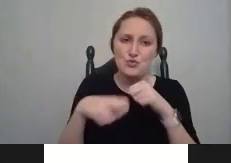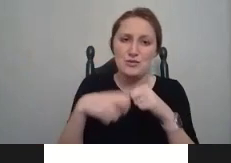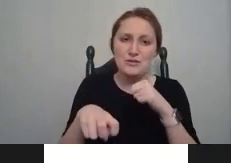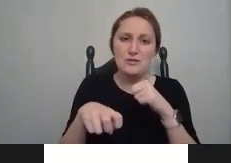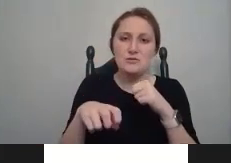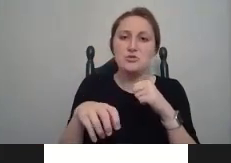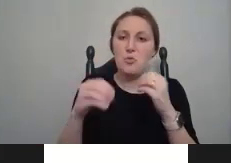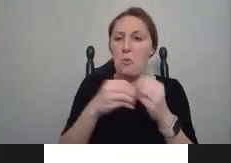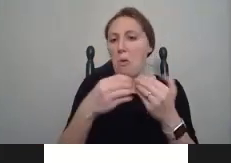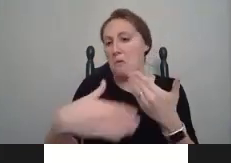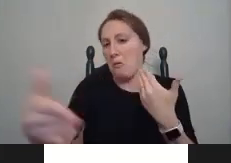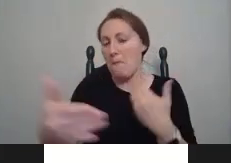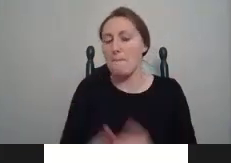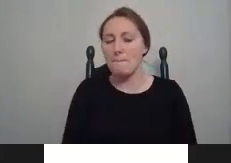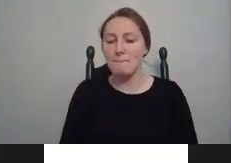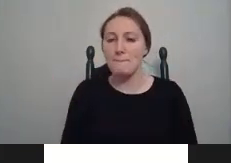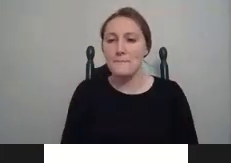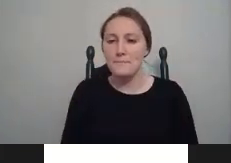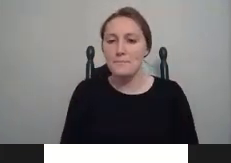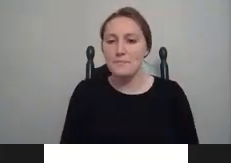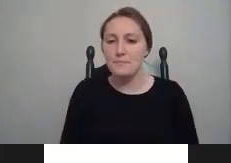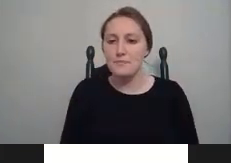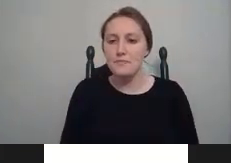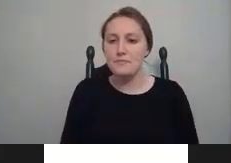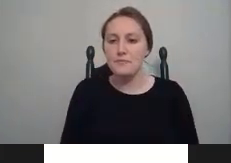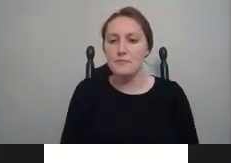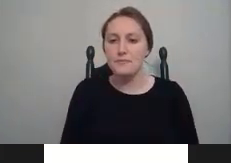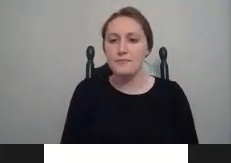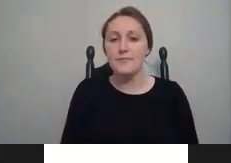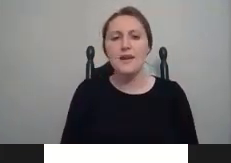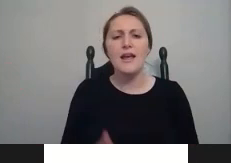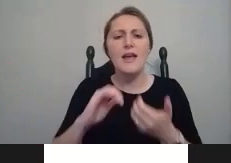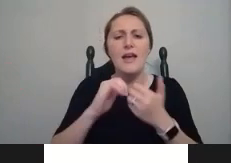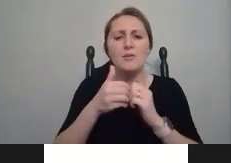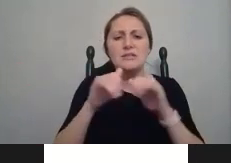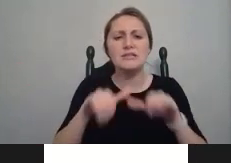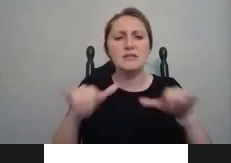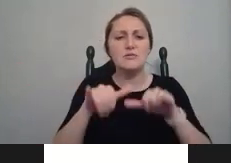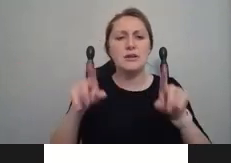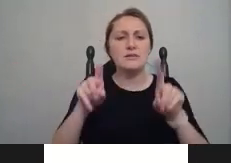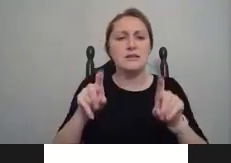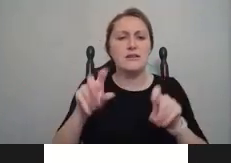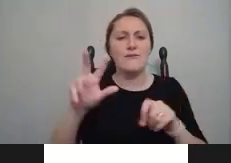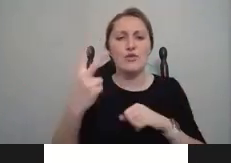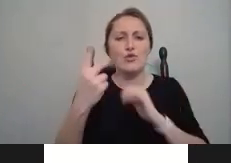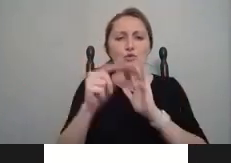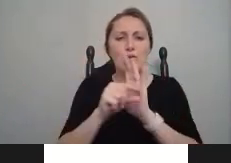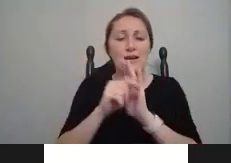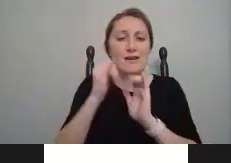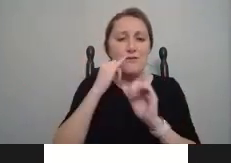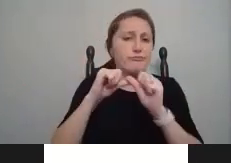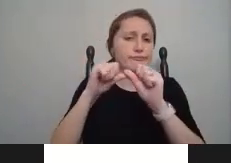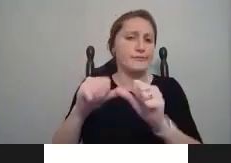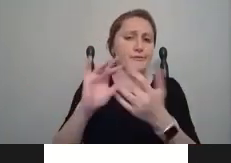on that. How will standardized testing be done for third grade if we stay virtual? And I'm assuming that would be